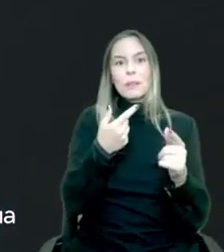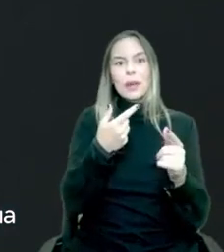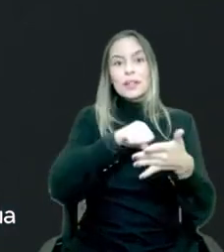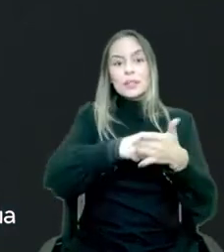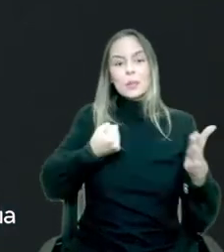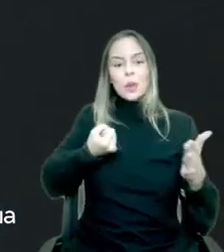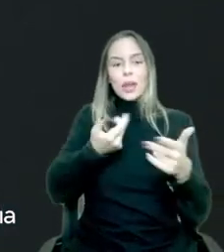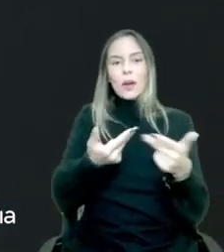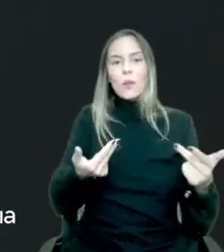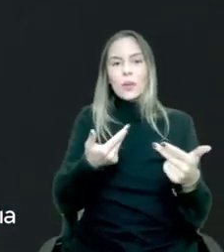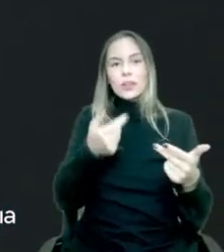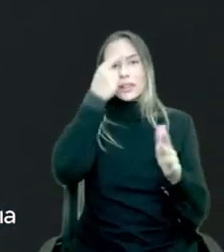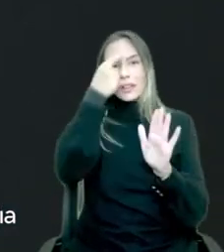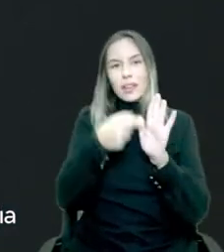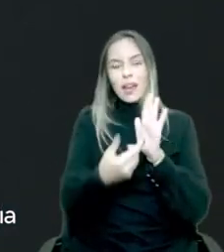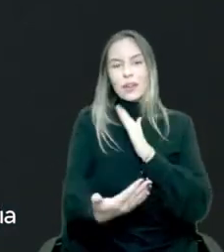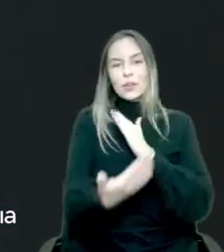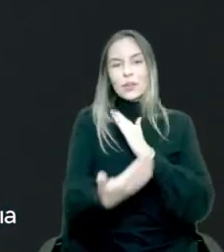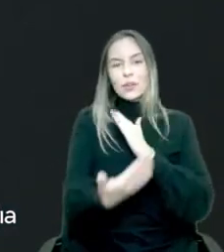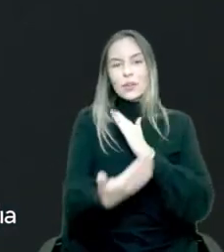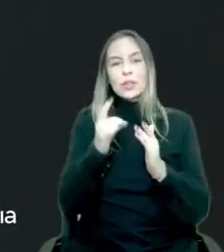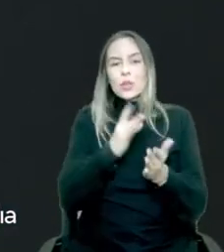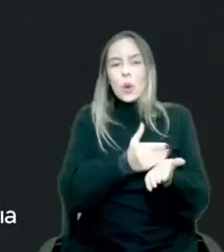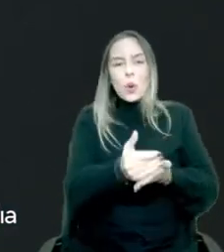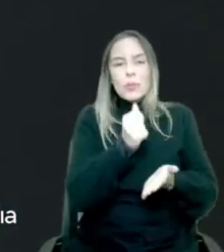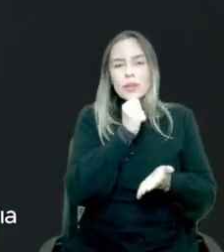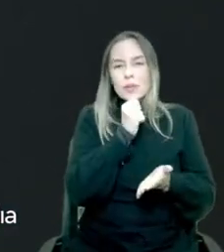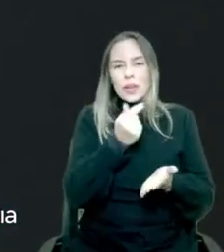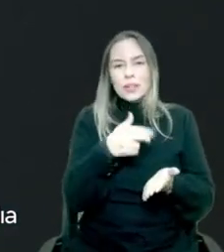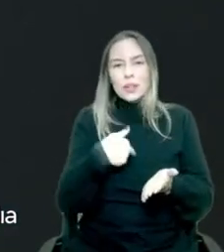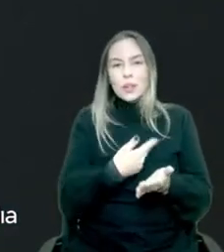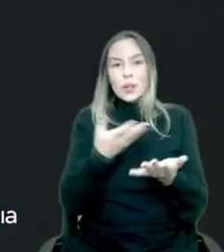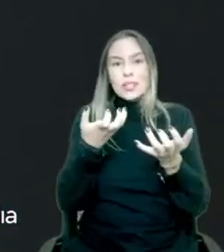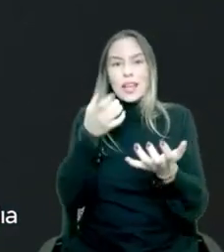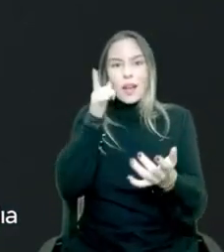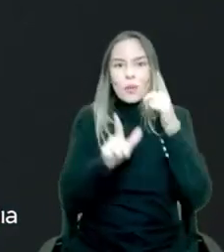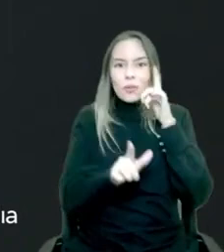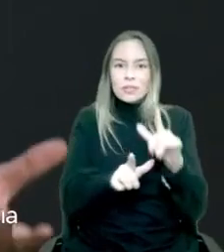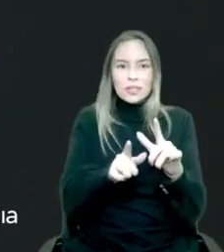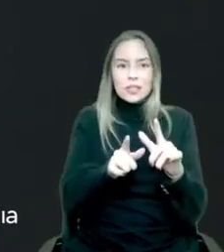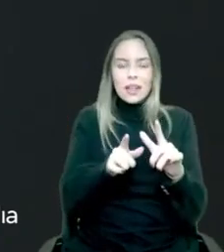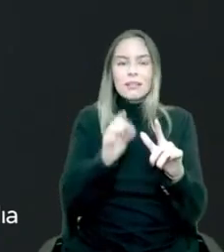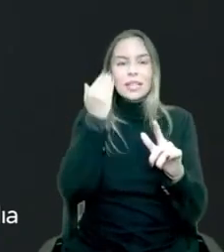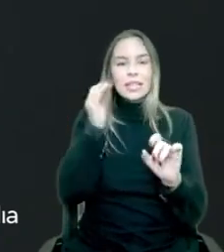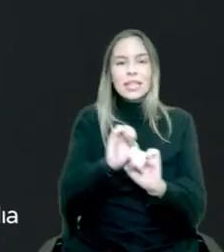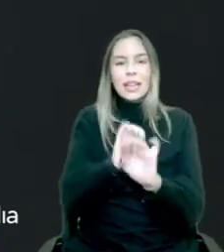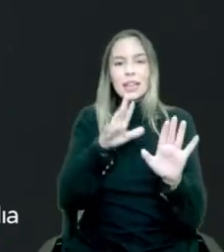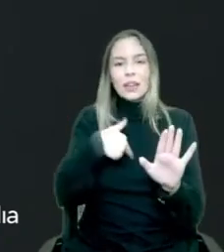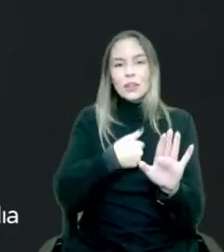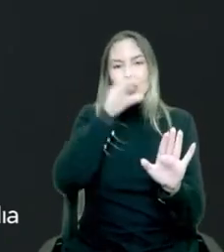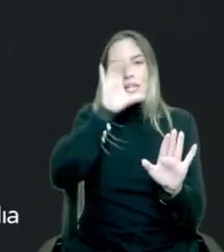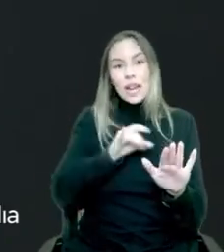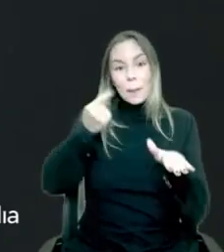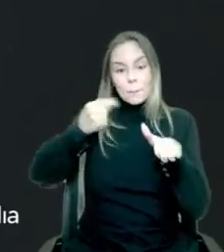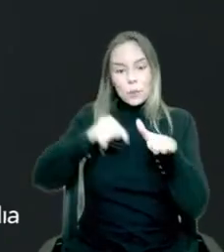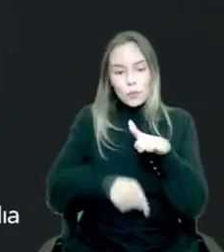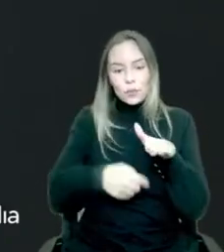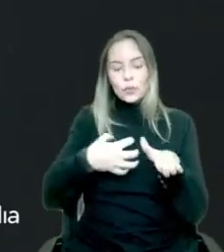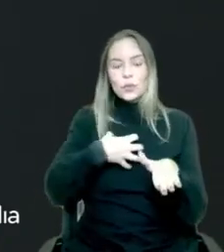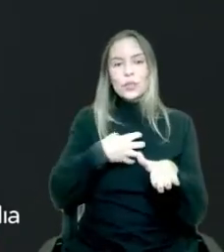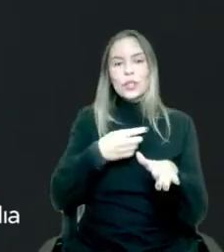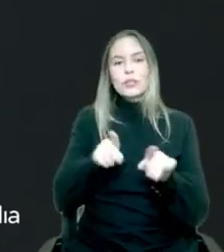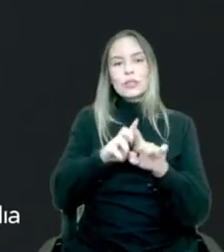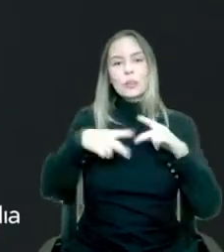really just the beginning of where we want to head with how we can understand our customers at a deeper level, but also with humans in the loop and having